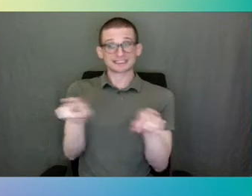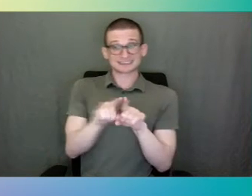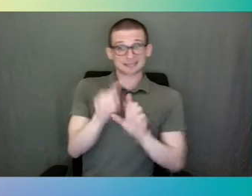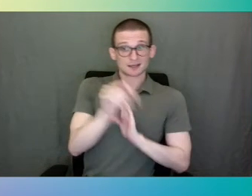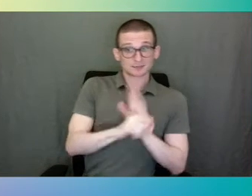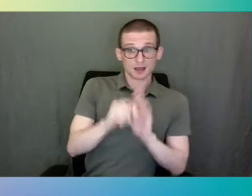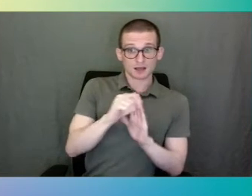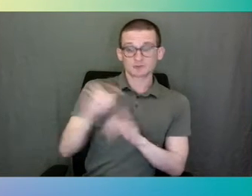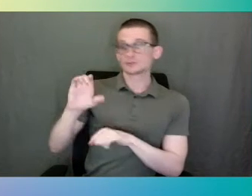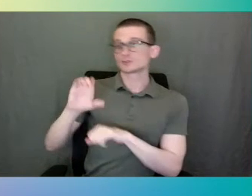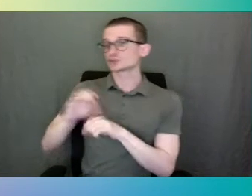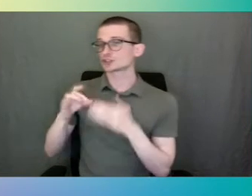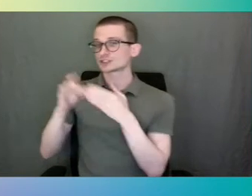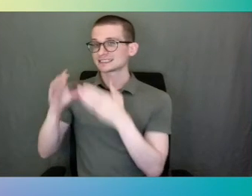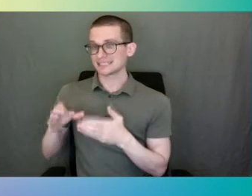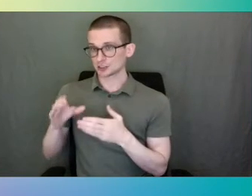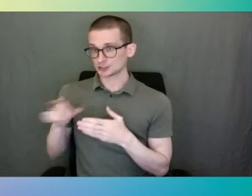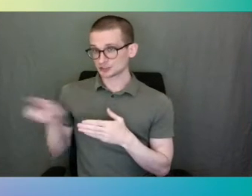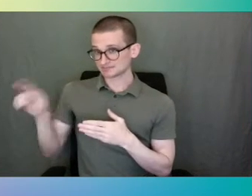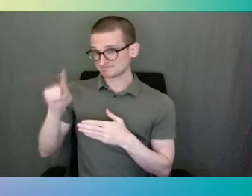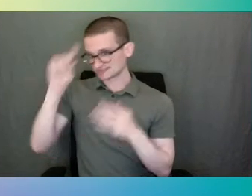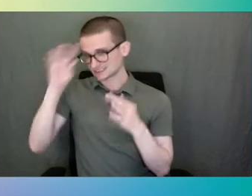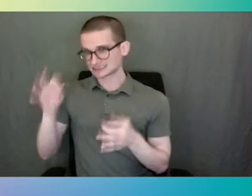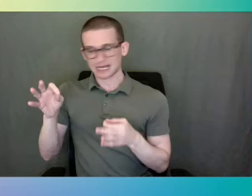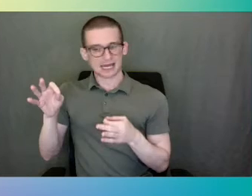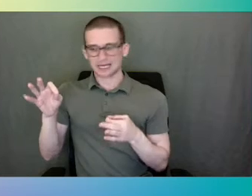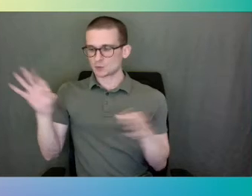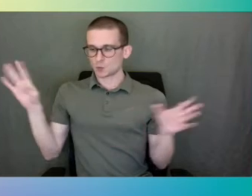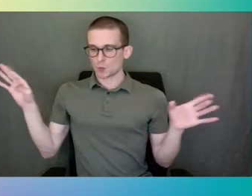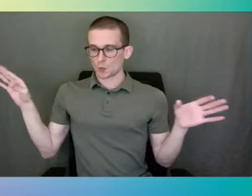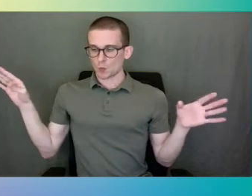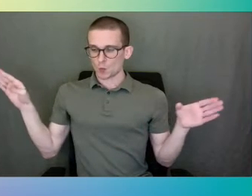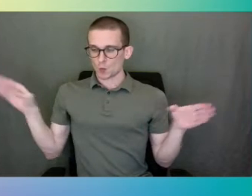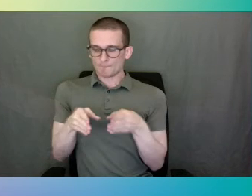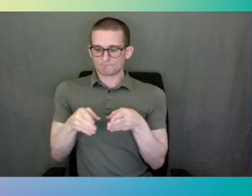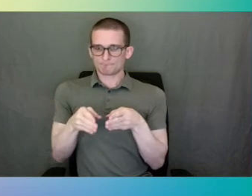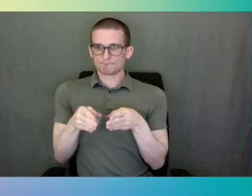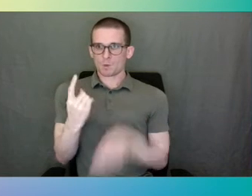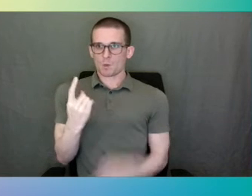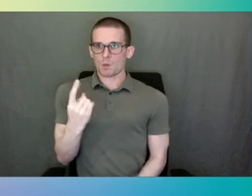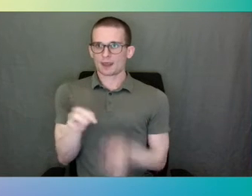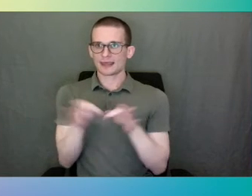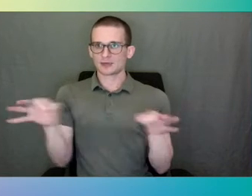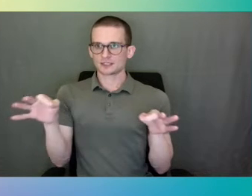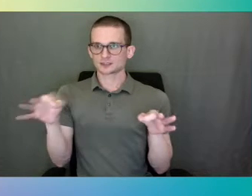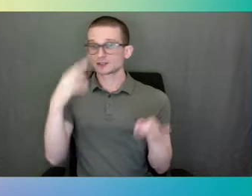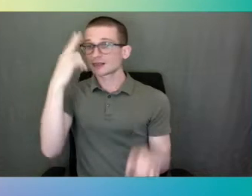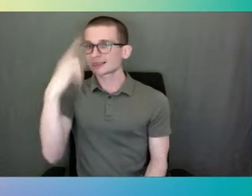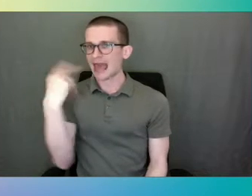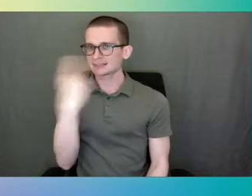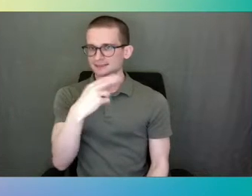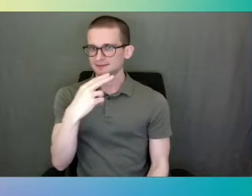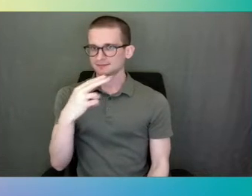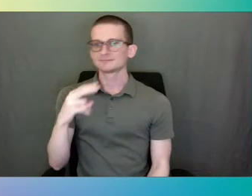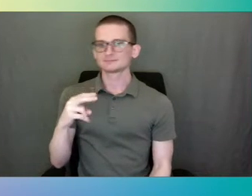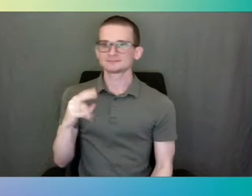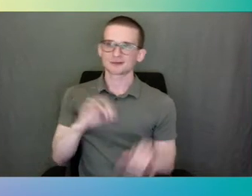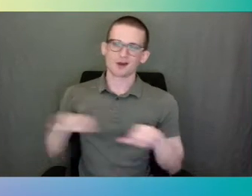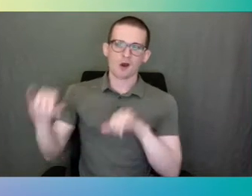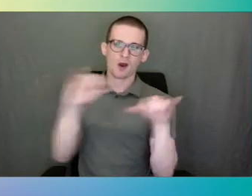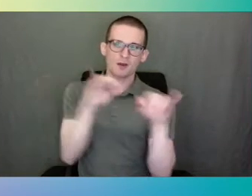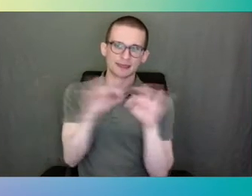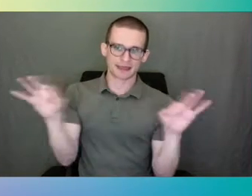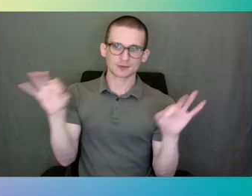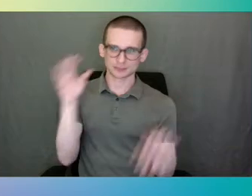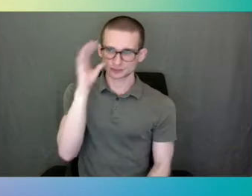leaders decided to reduce it to one language, which became the Latin Vulgate. So for the next 1,000 years,